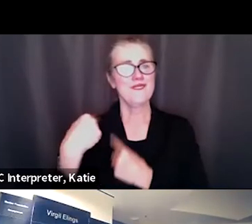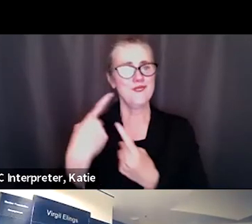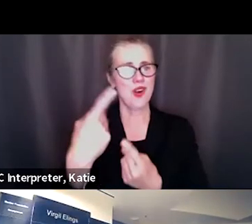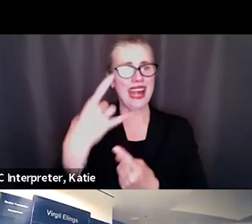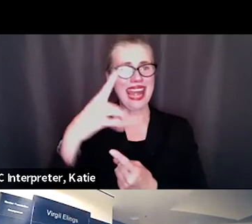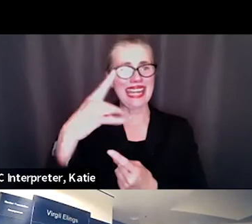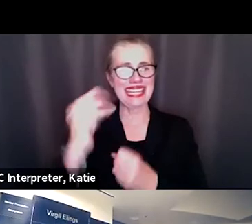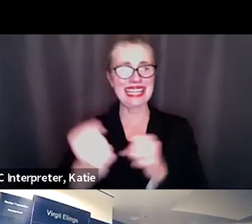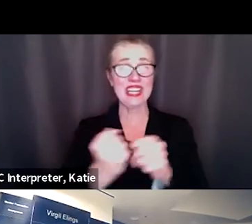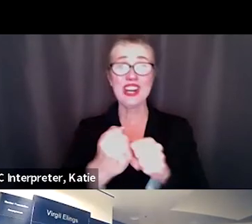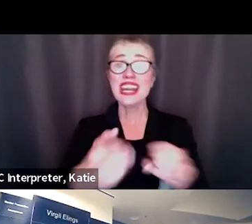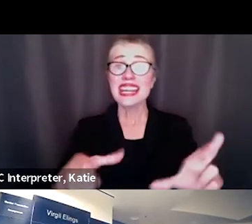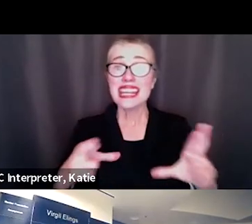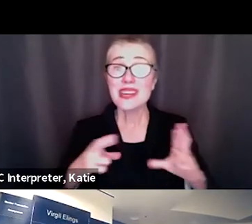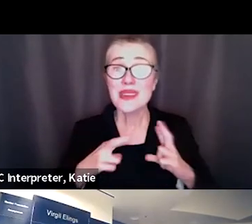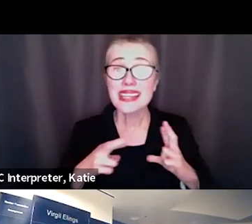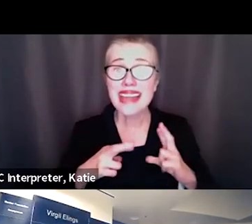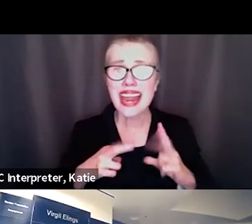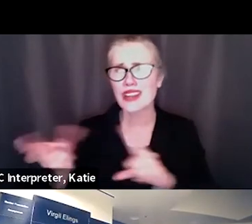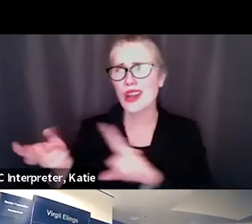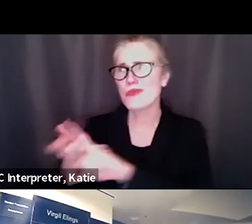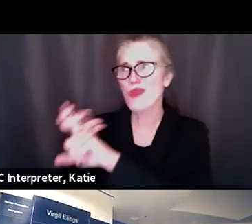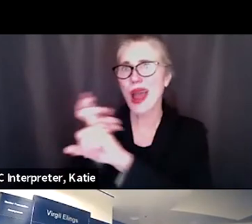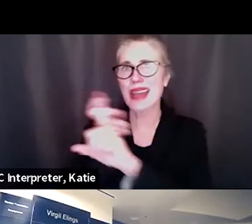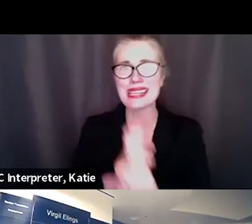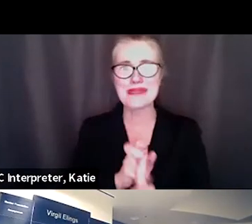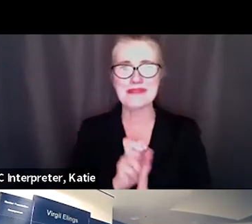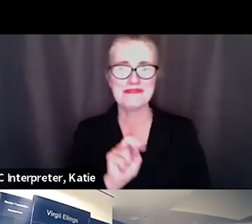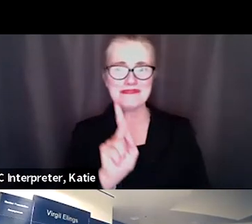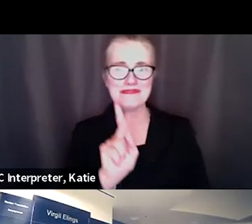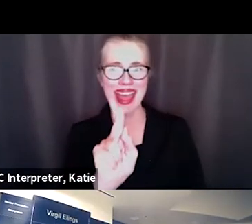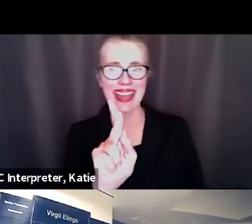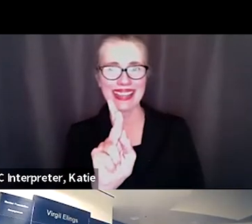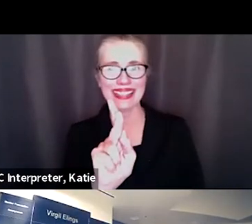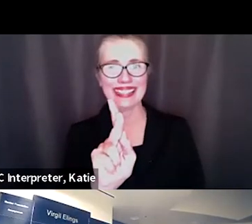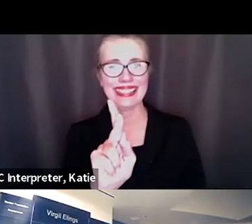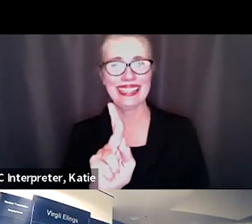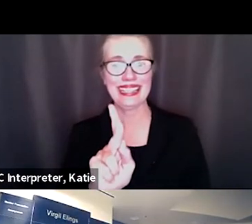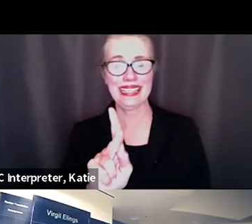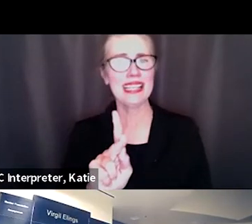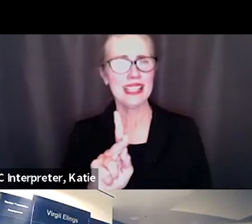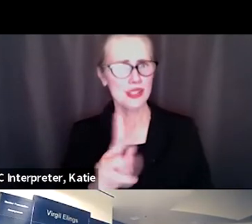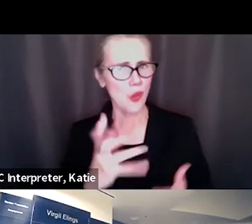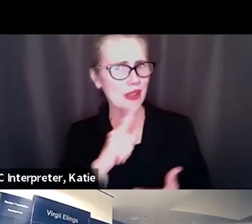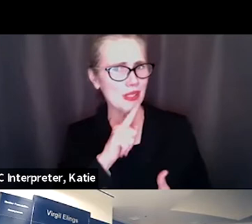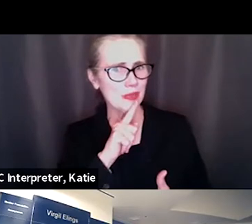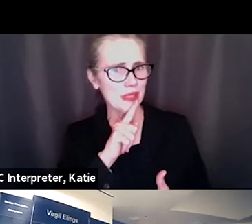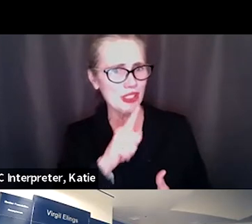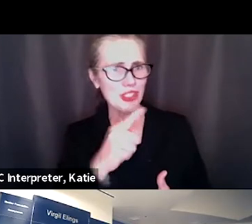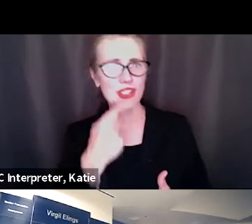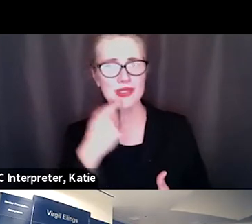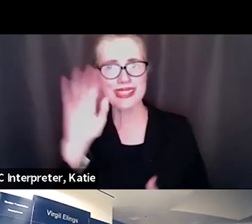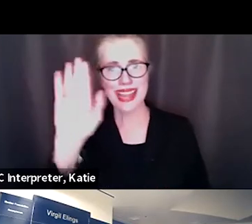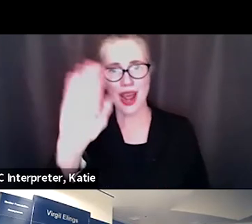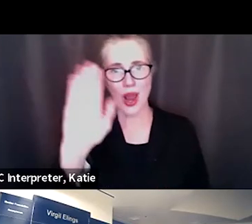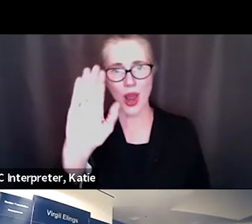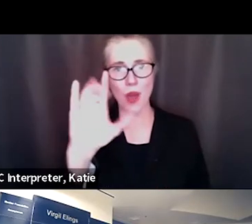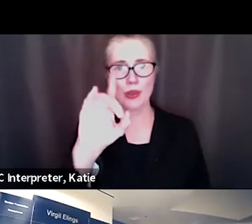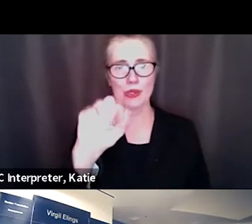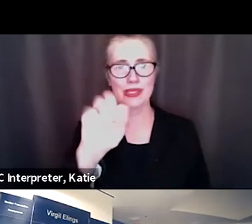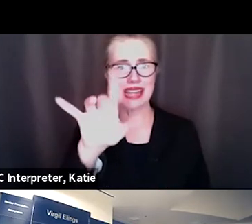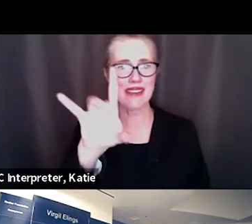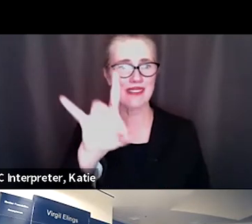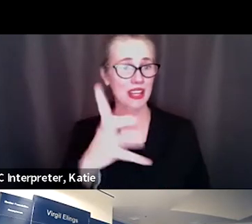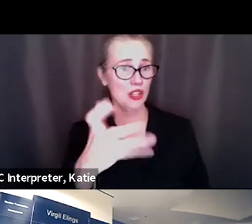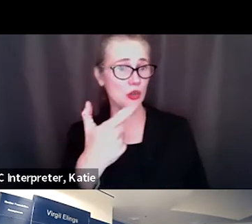retired and we brought him back and anyway i want to make sure that everybody says hello to david do you want to say